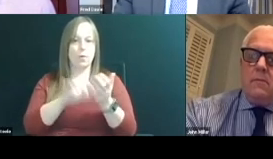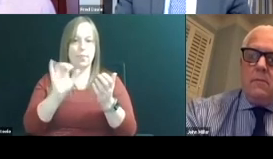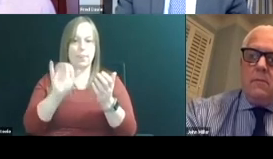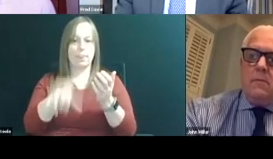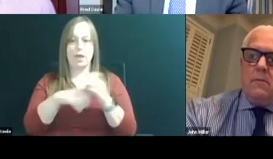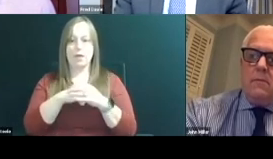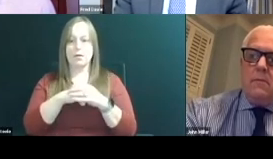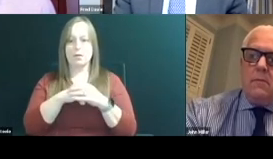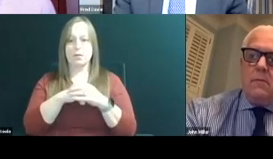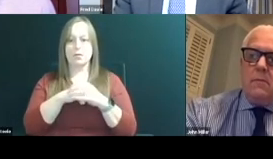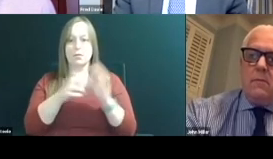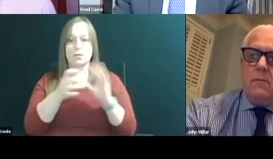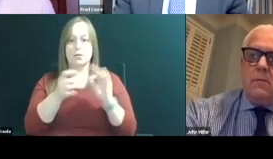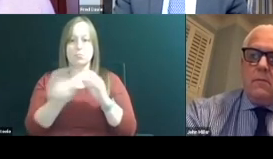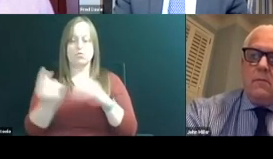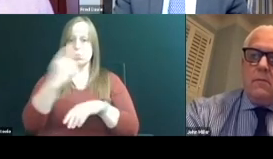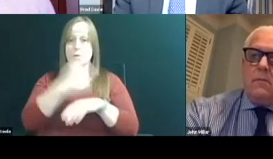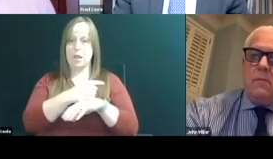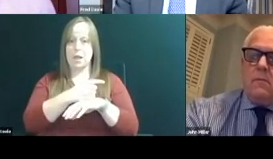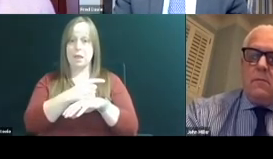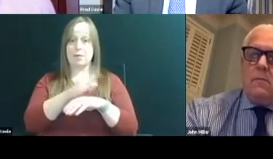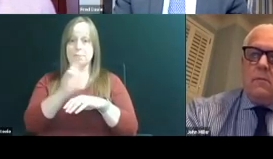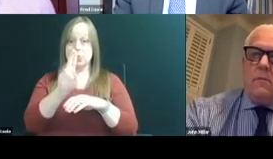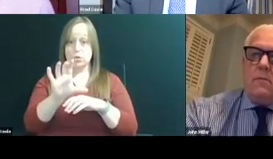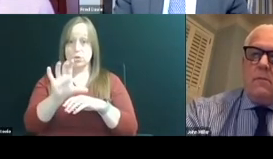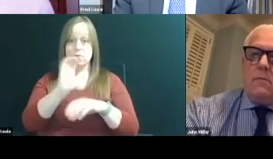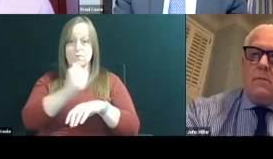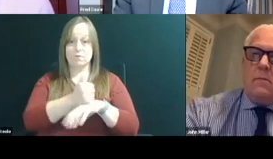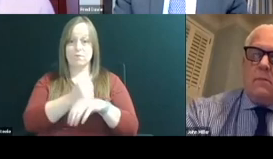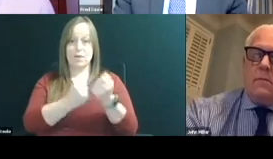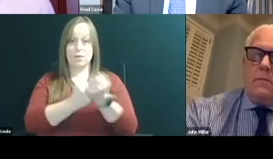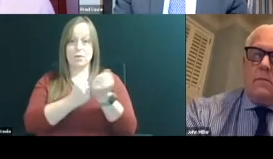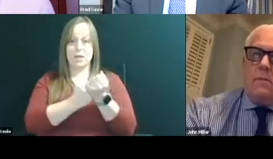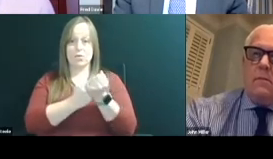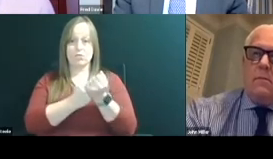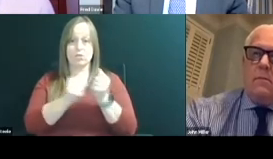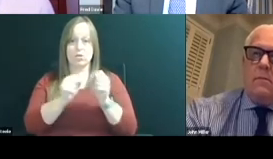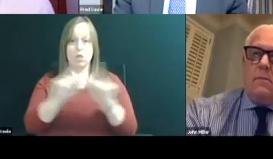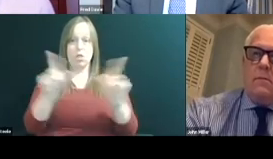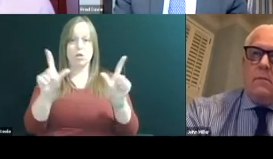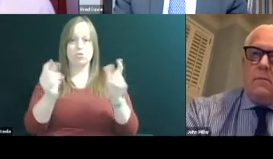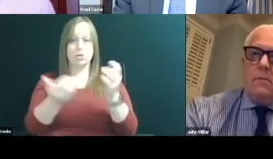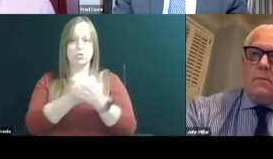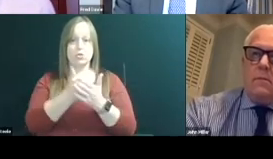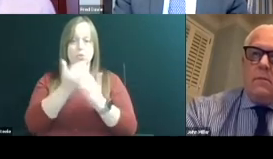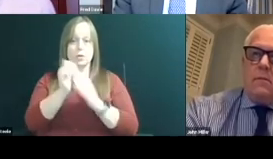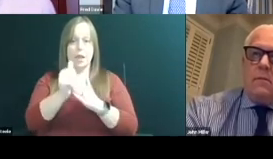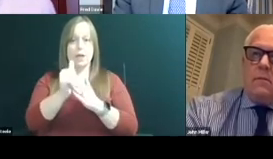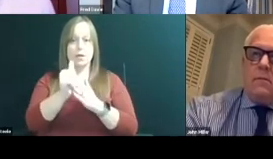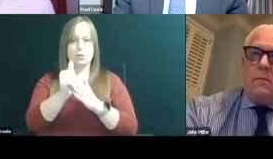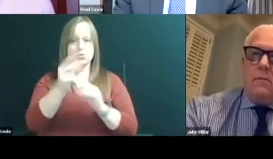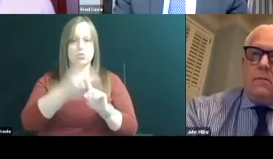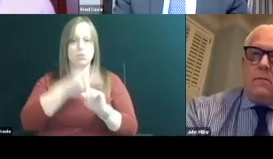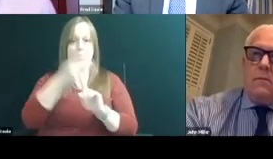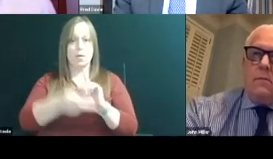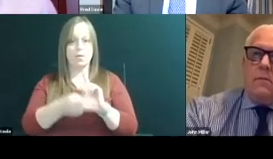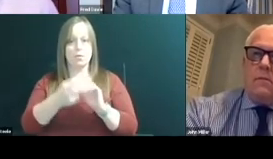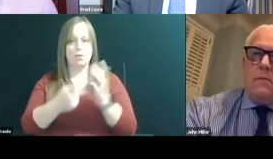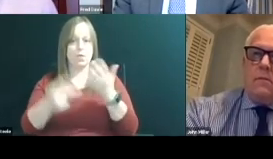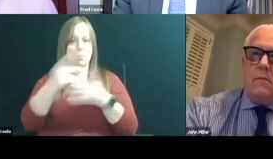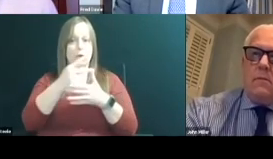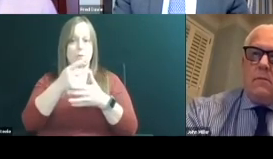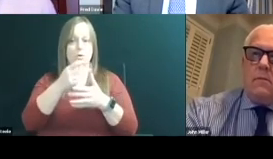that today, Citizens Union Foundation is launching a new guide 2 months out from the primaries in